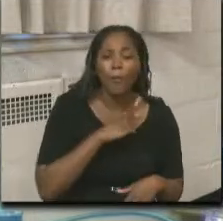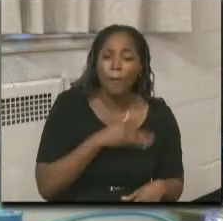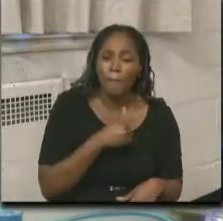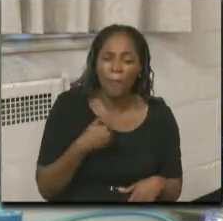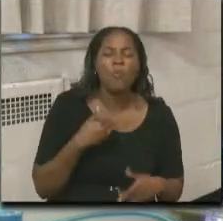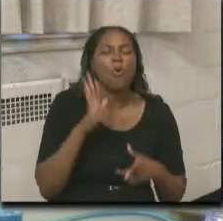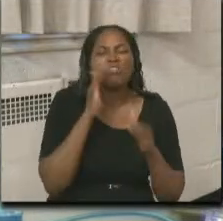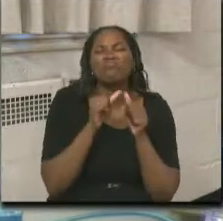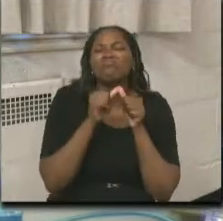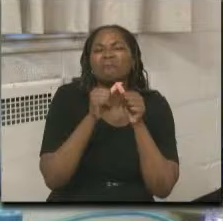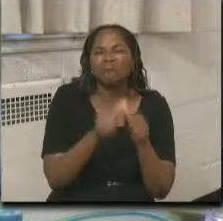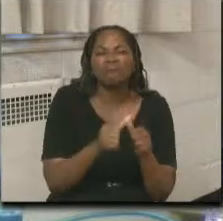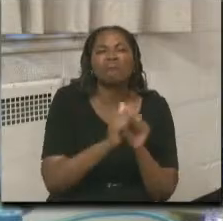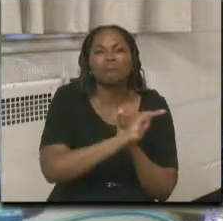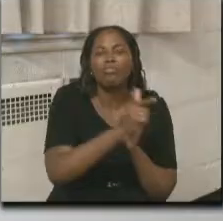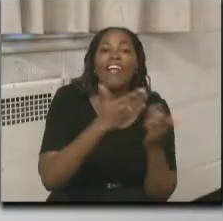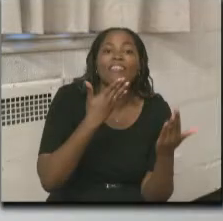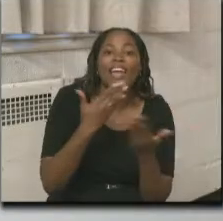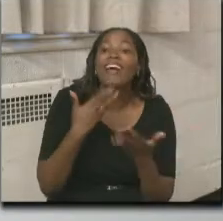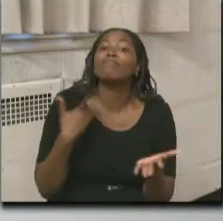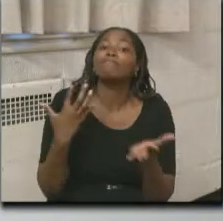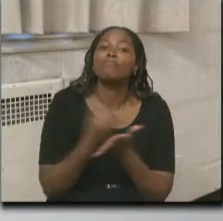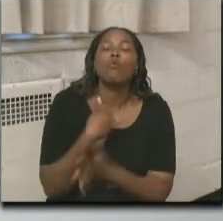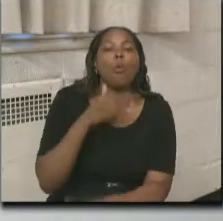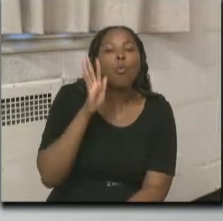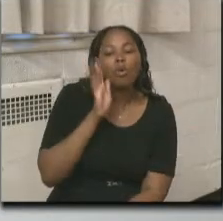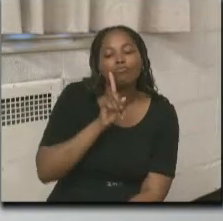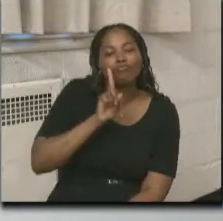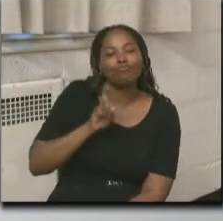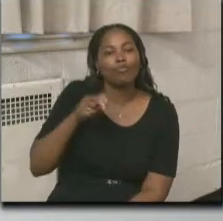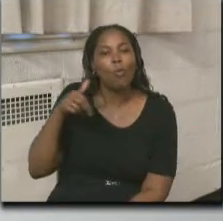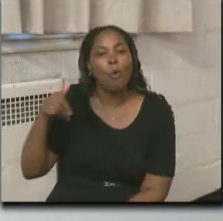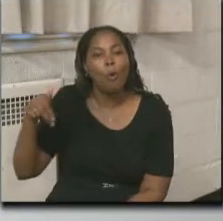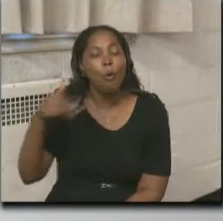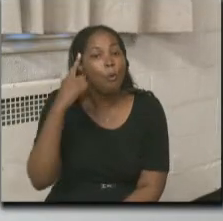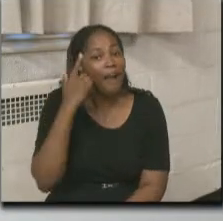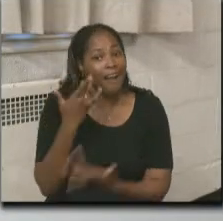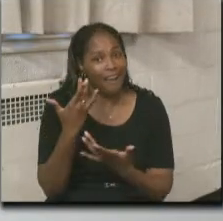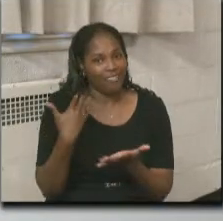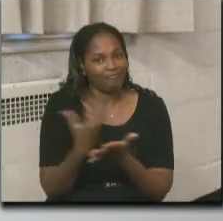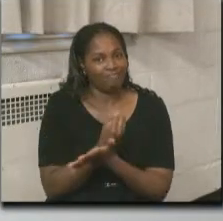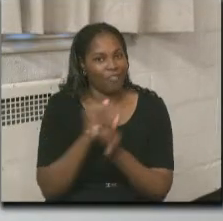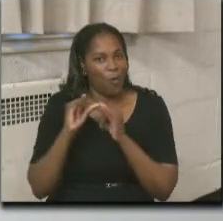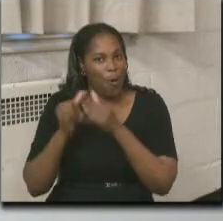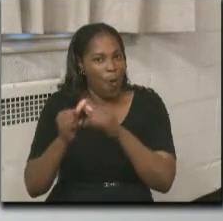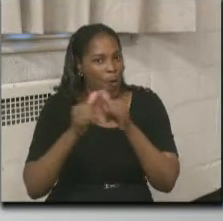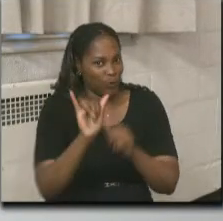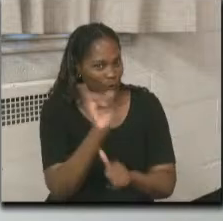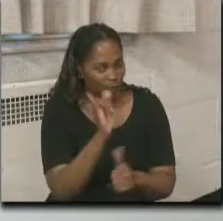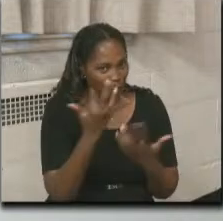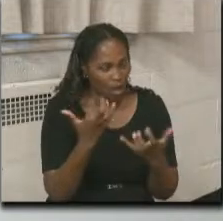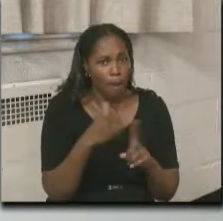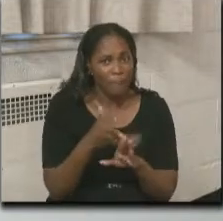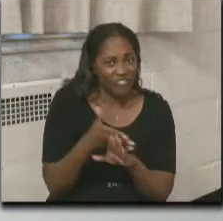I'm just going to walk around because we have a couple of awards that we would like to give out tonight. But before that,